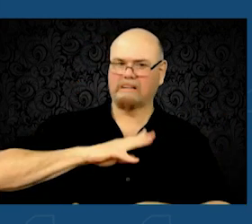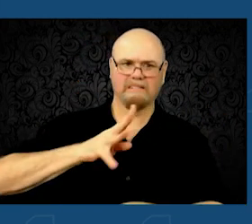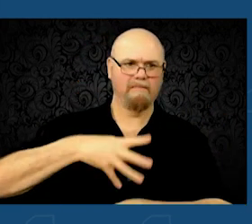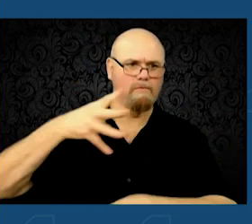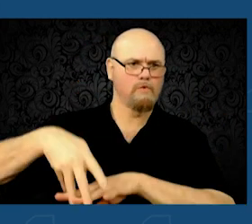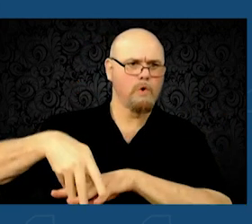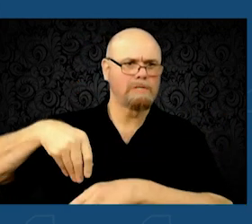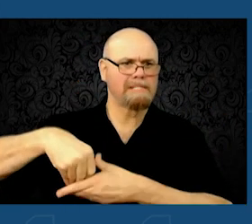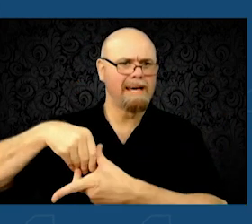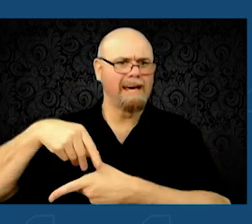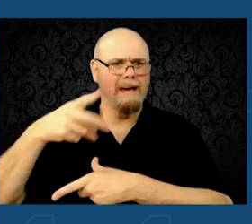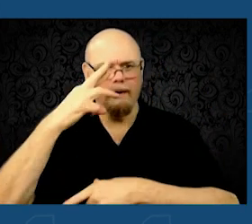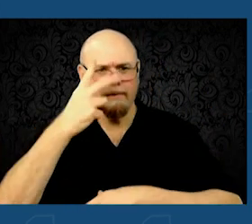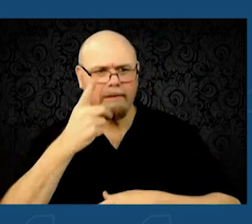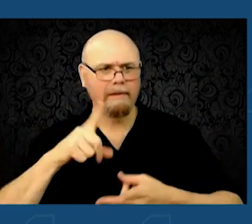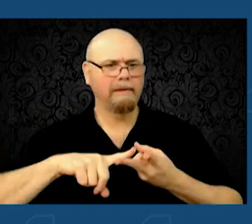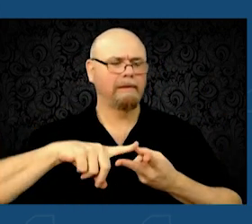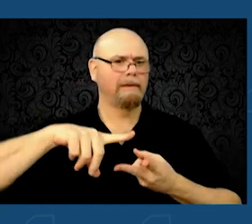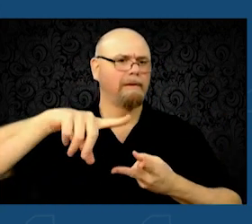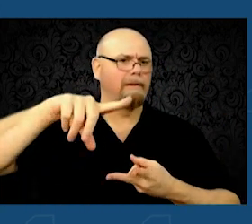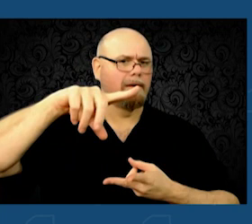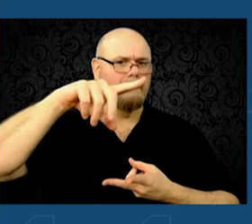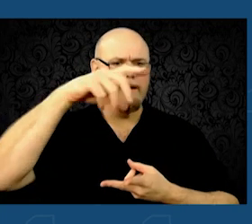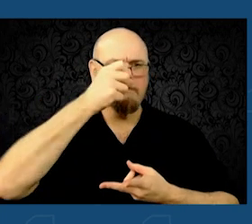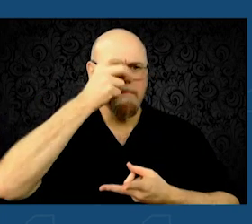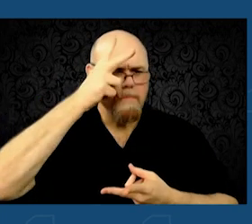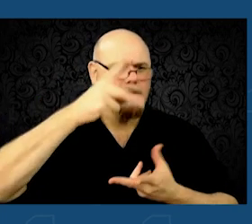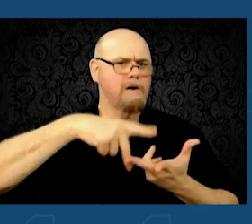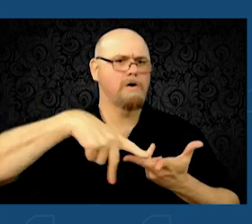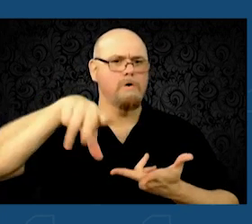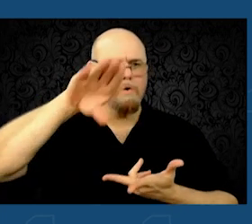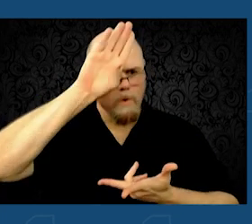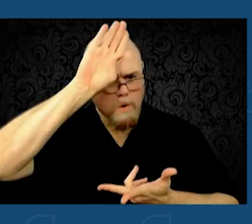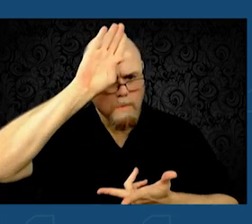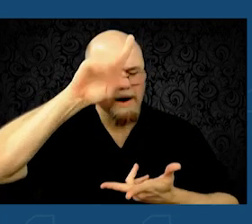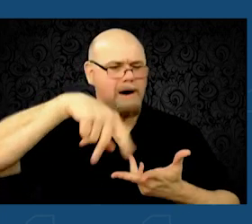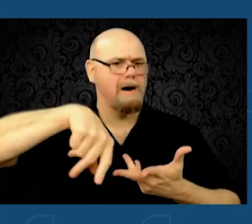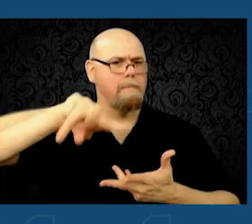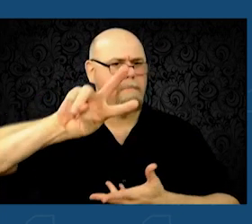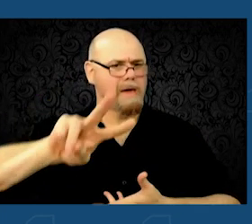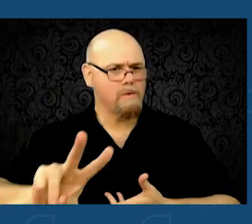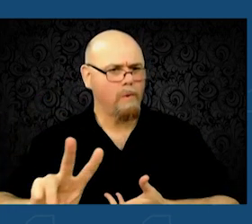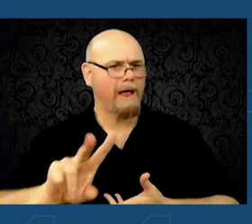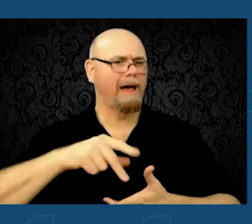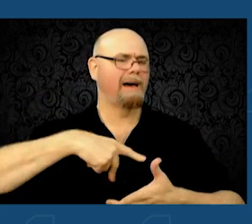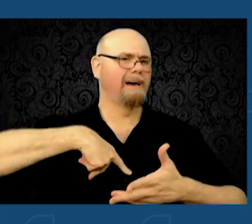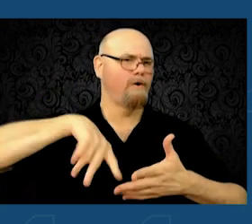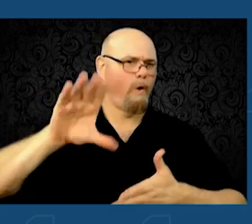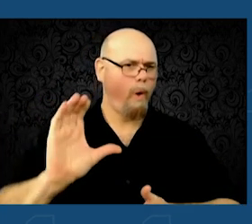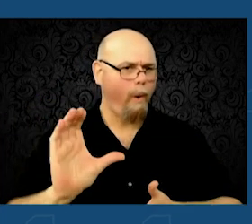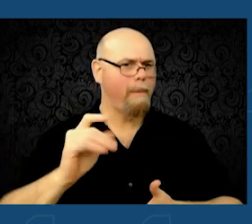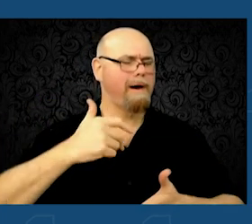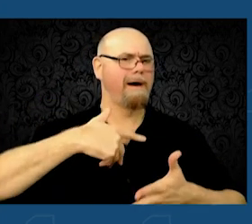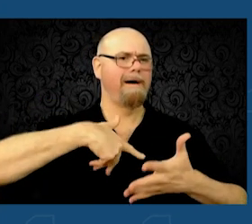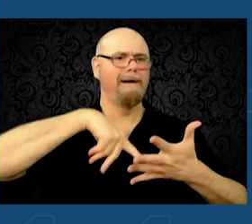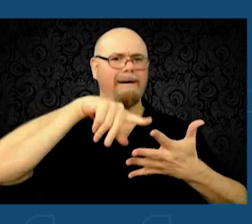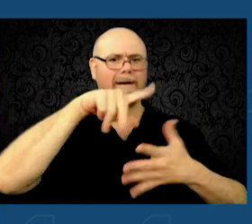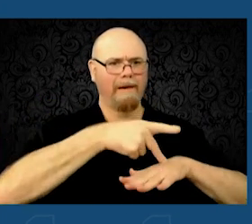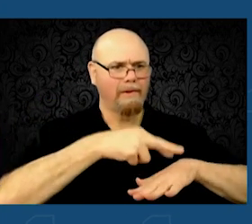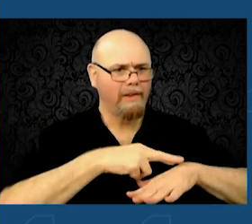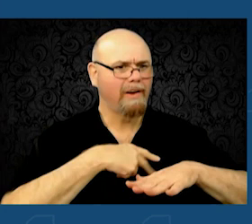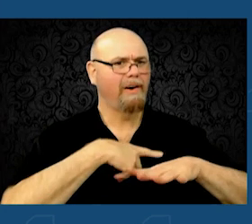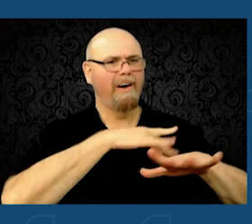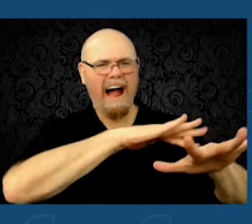Dominican Republic, Cuba, Venezuela, countless other countries, it's far, far, far away from us, not just in distance, but in